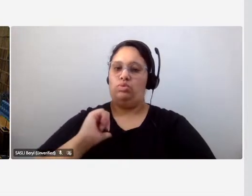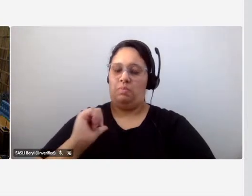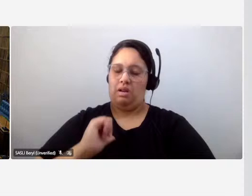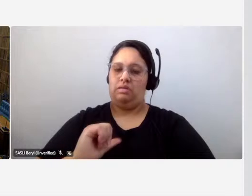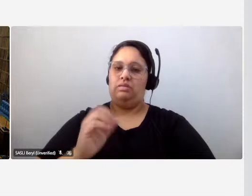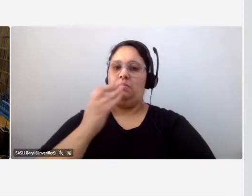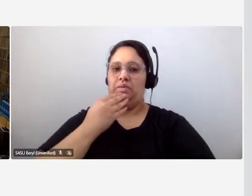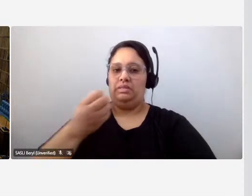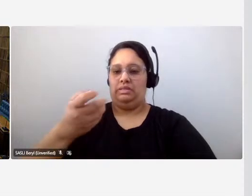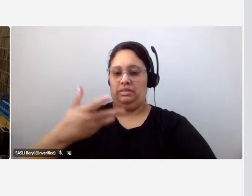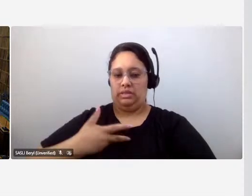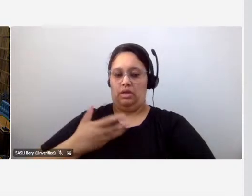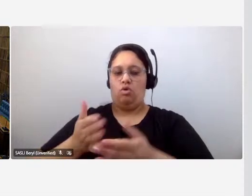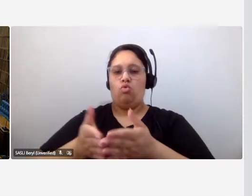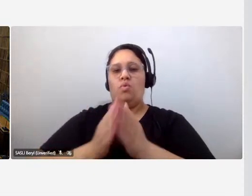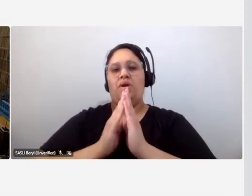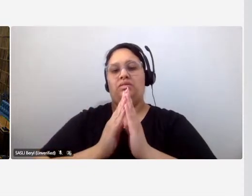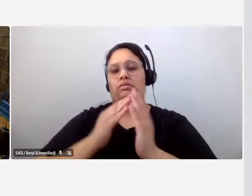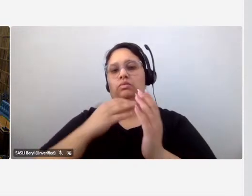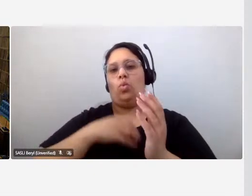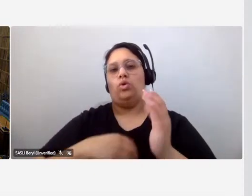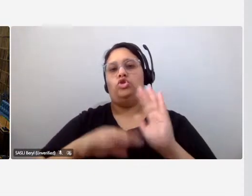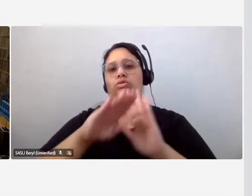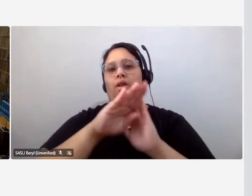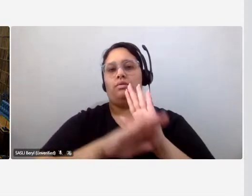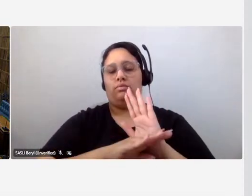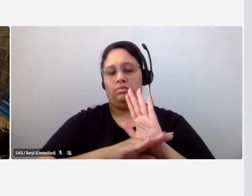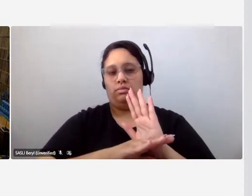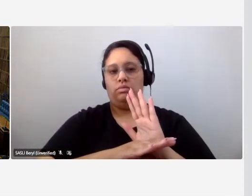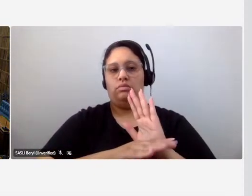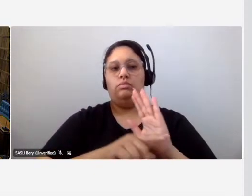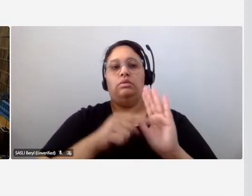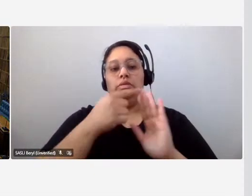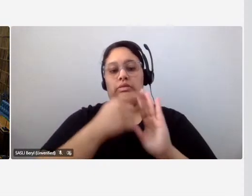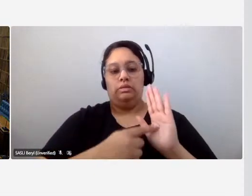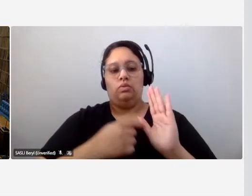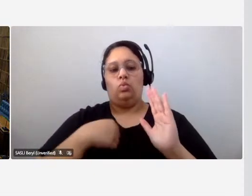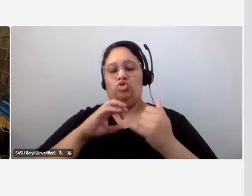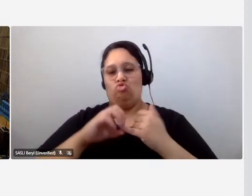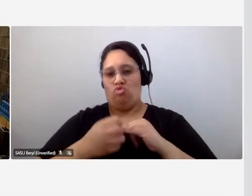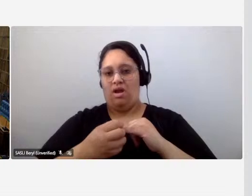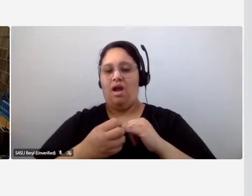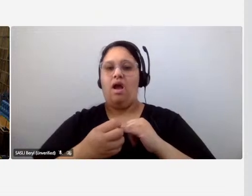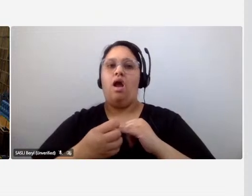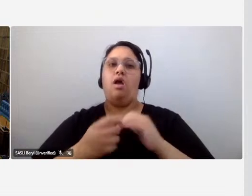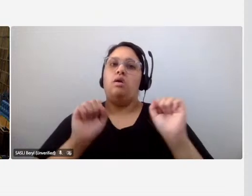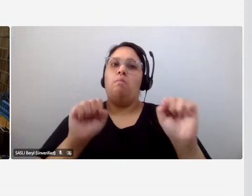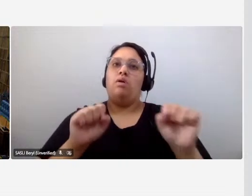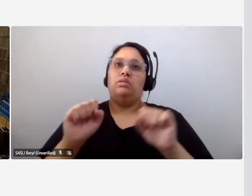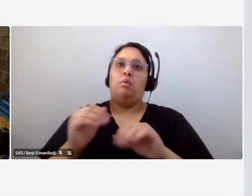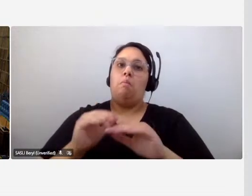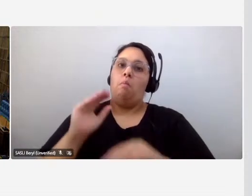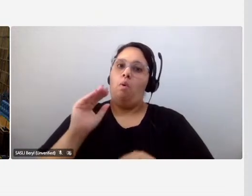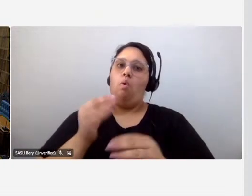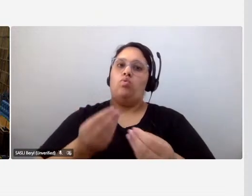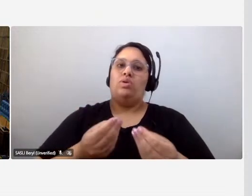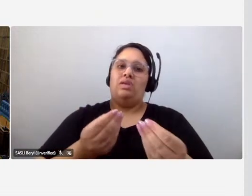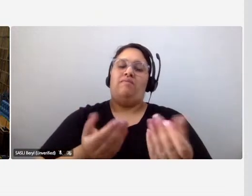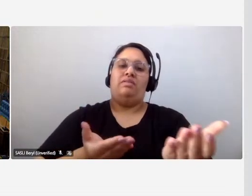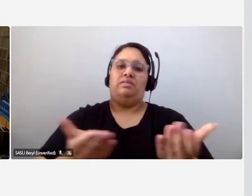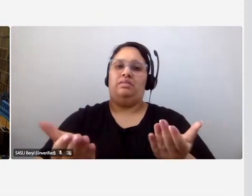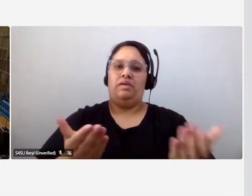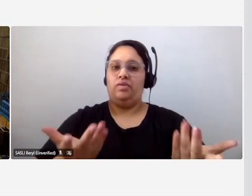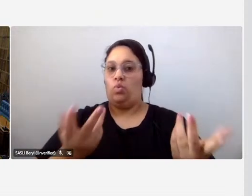send us their request, a wish list. We try as much as possible to give services